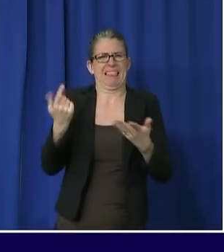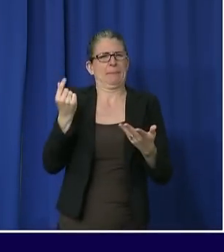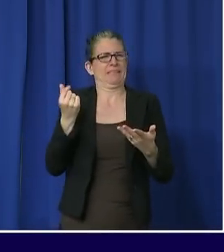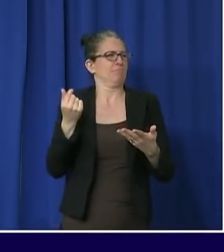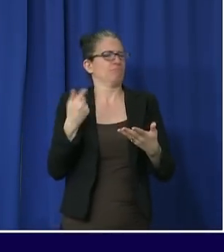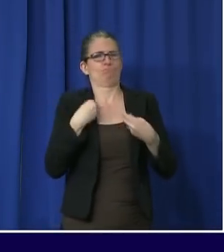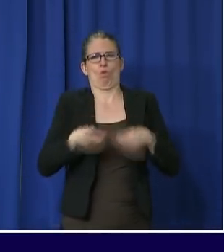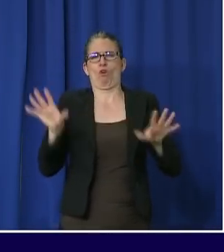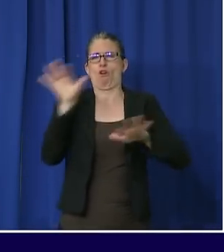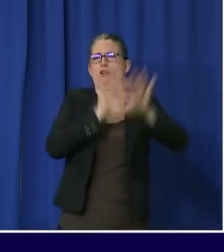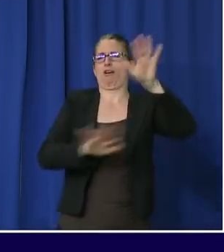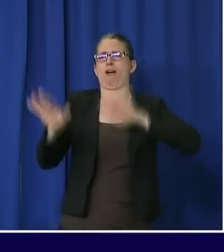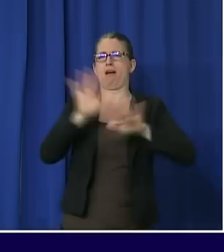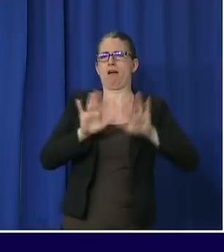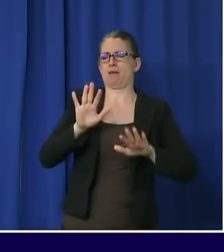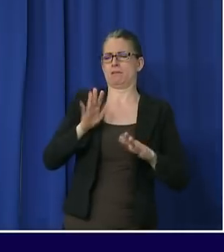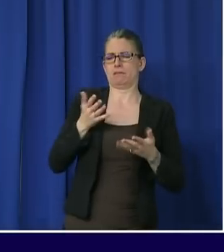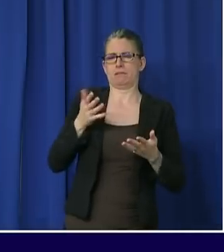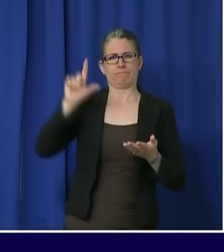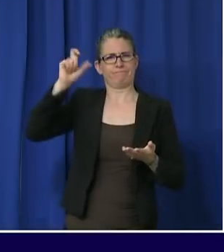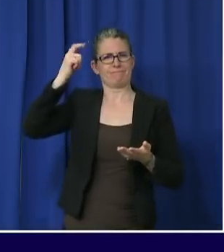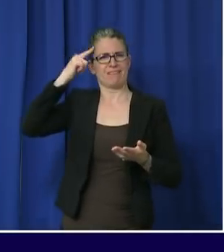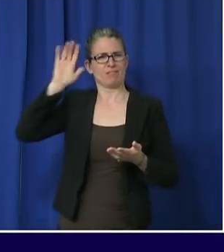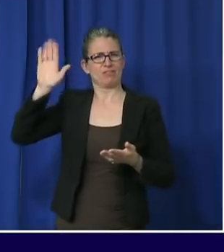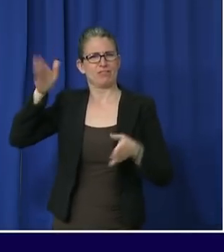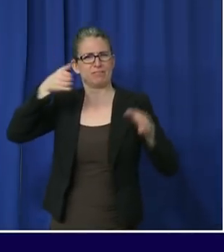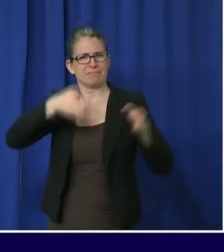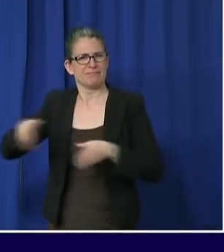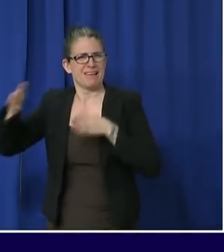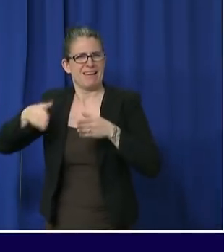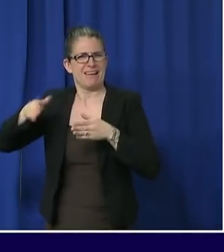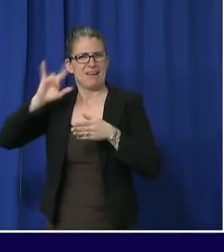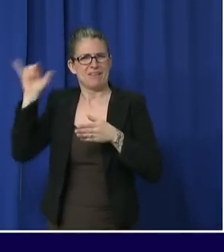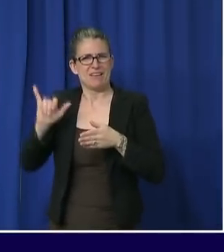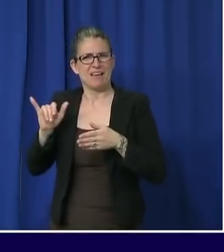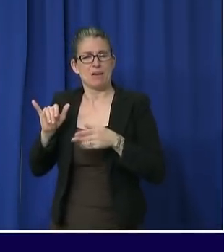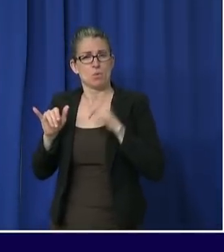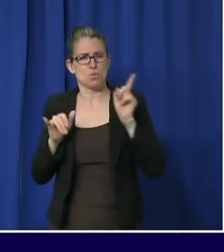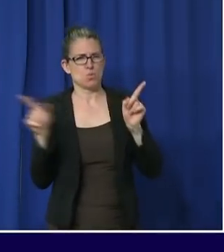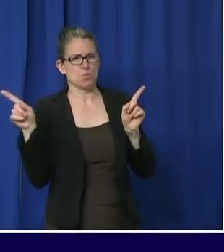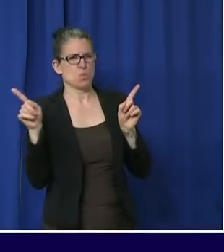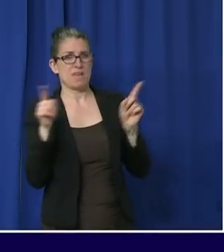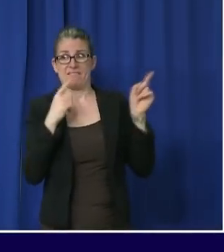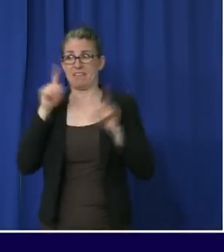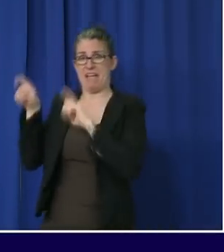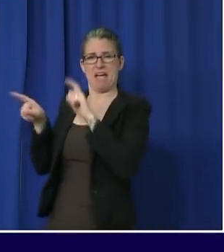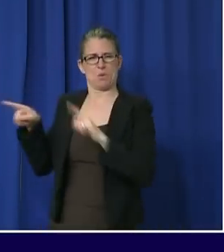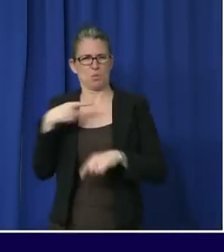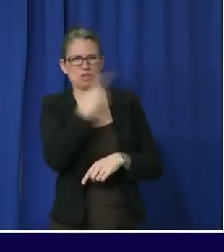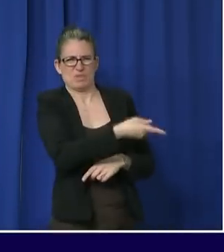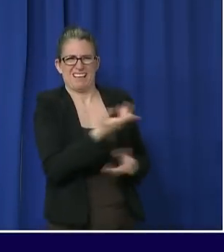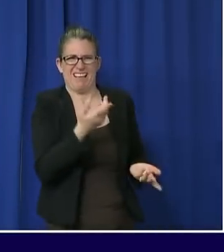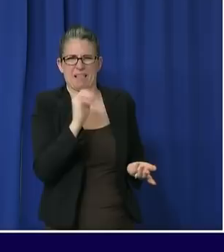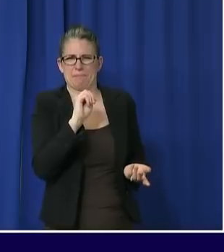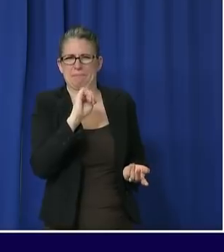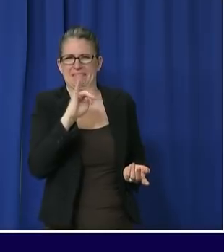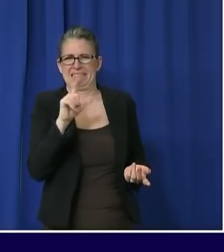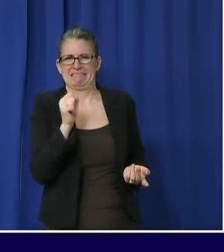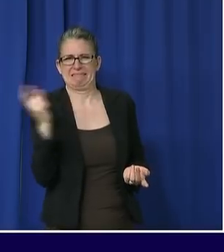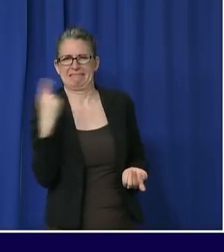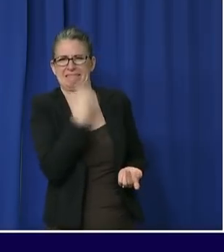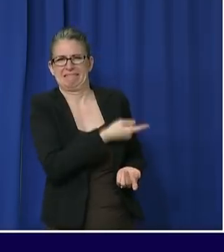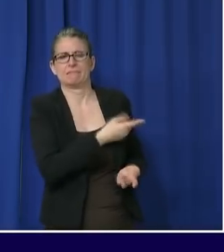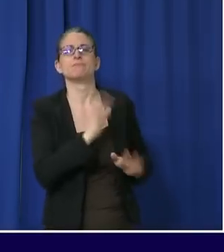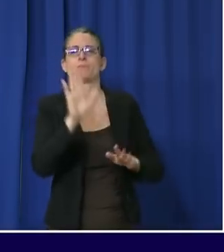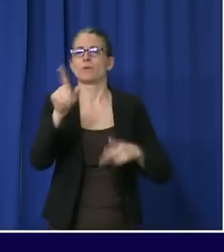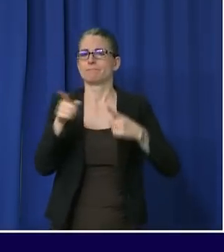asks you that kind of a question, I'm assuming that she does? Sure. So Steve's first question is about the potential risks entailed with